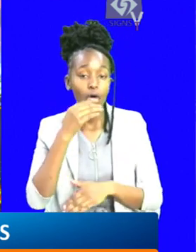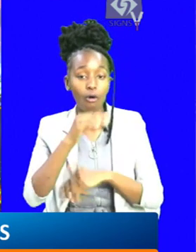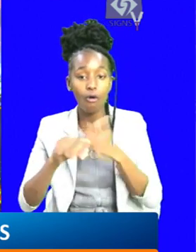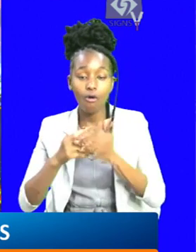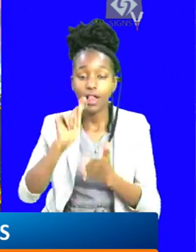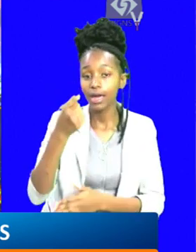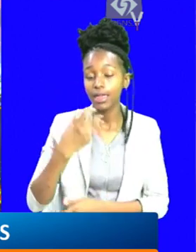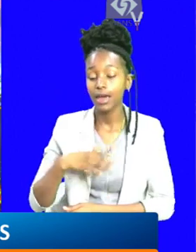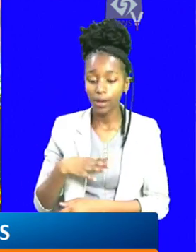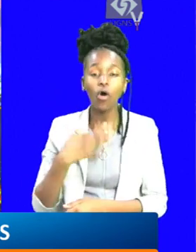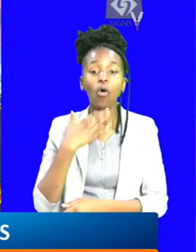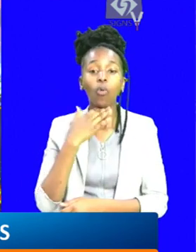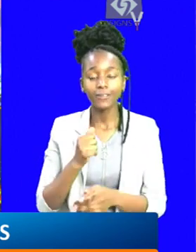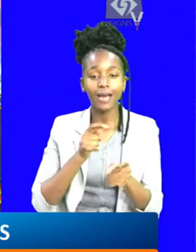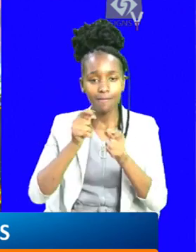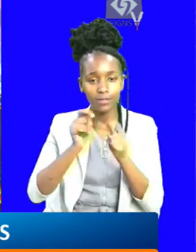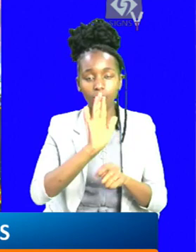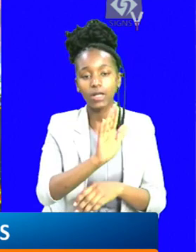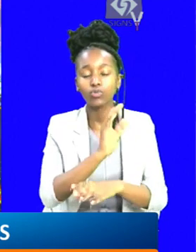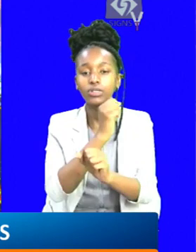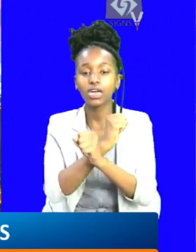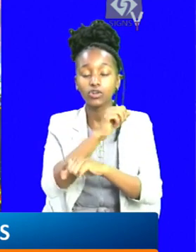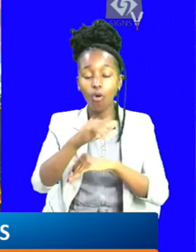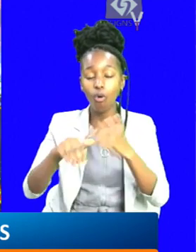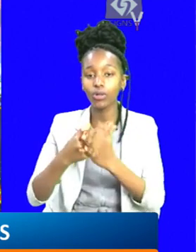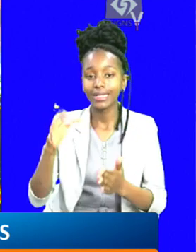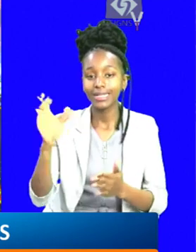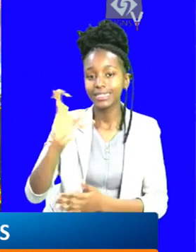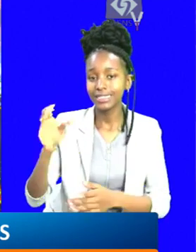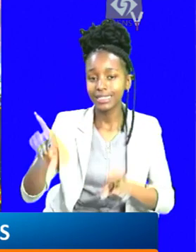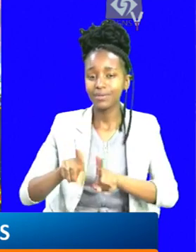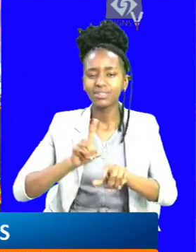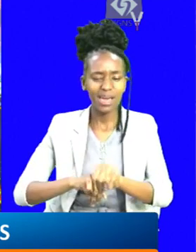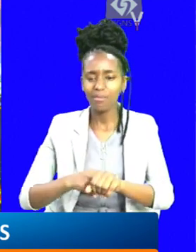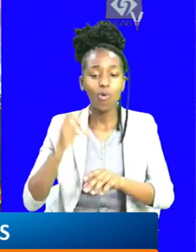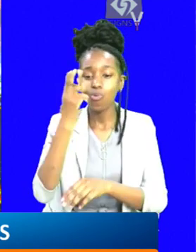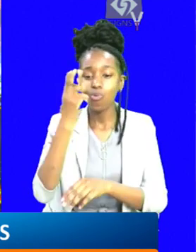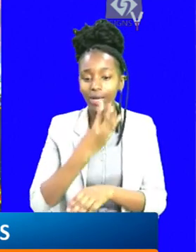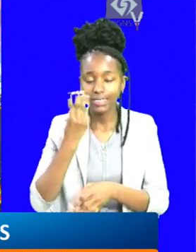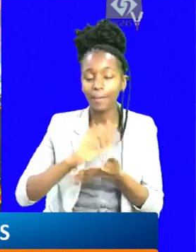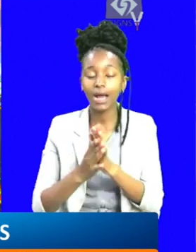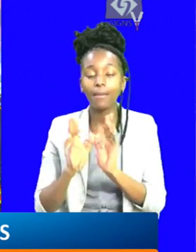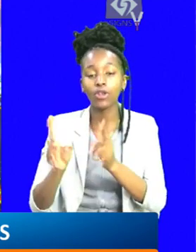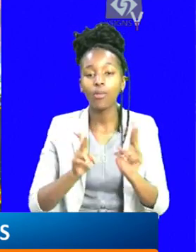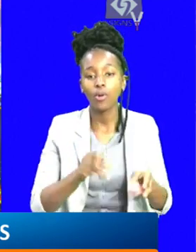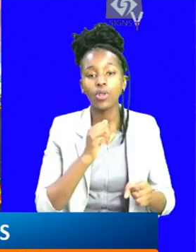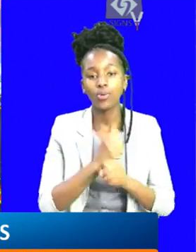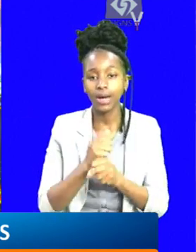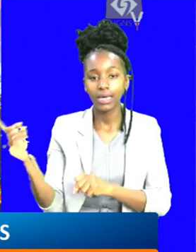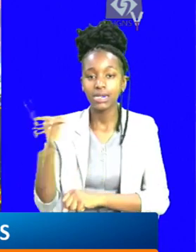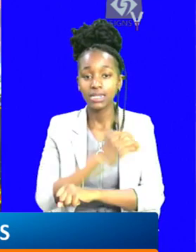Embakasi East constituency on Tuesday, Ruto assured Kenyans that his administration would protect all citizens